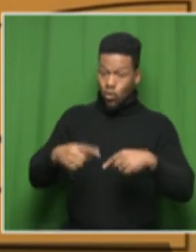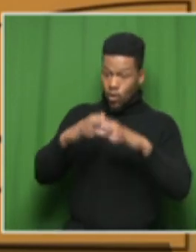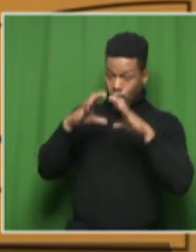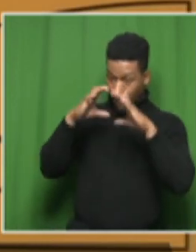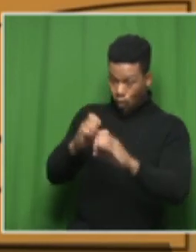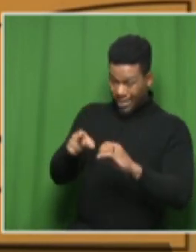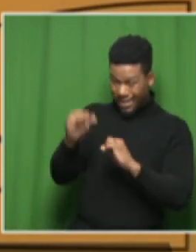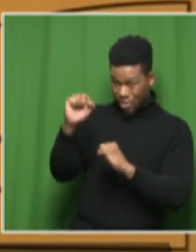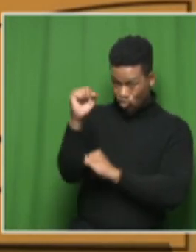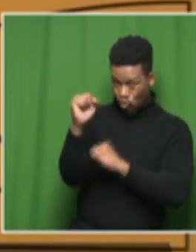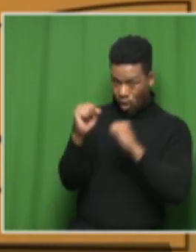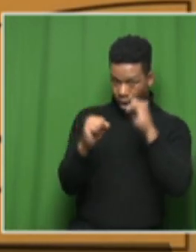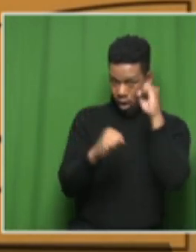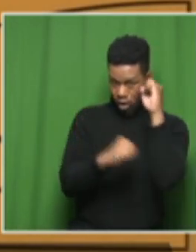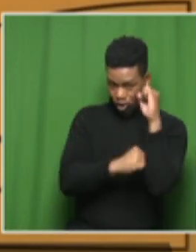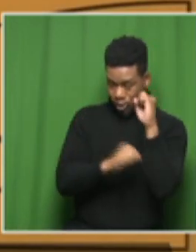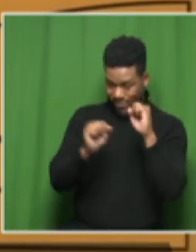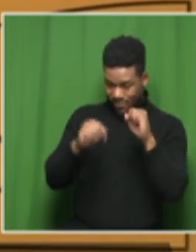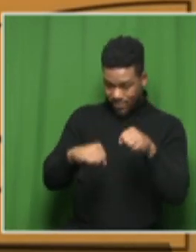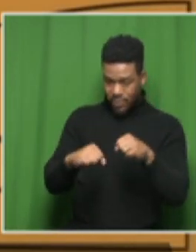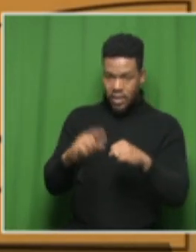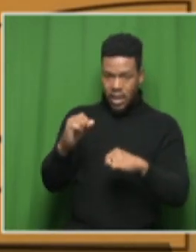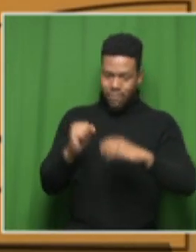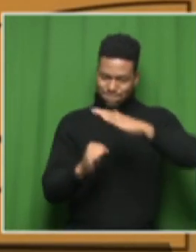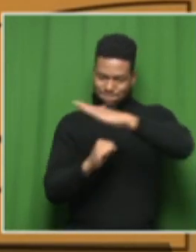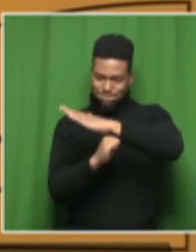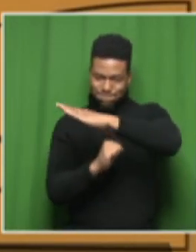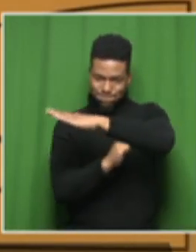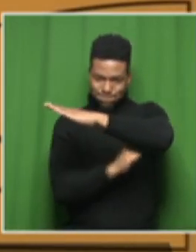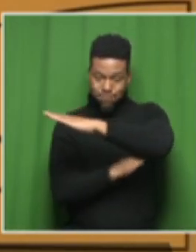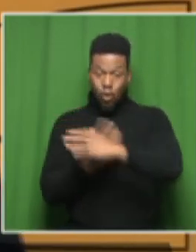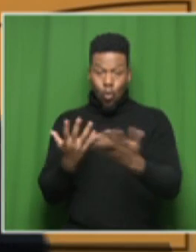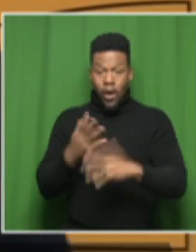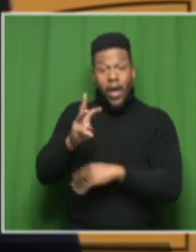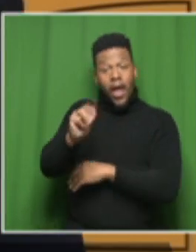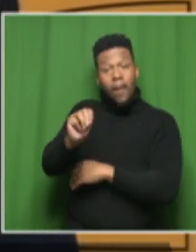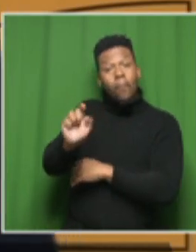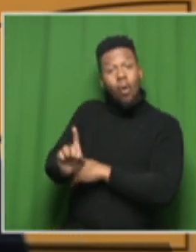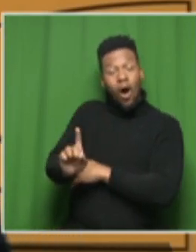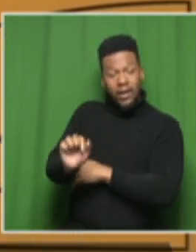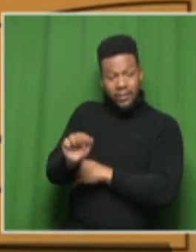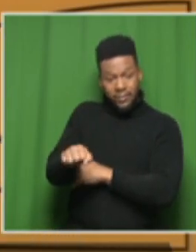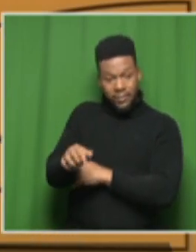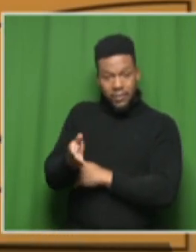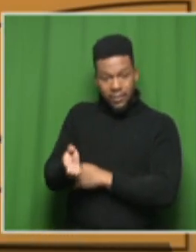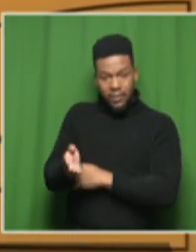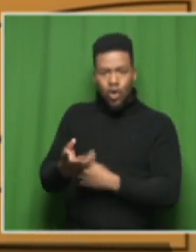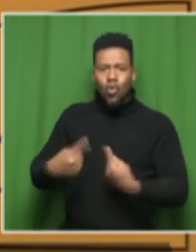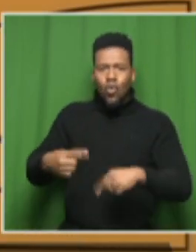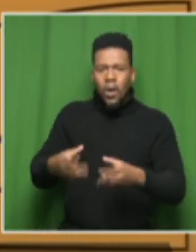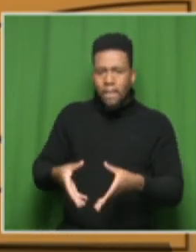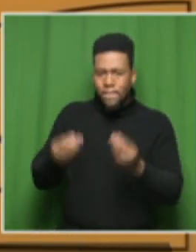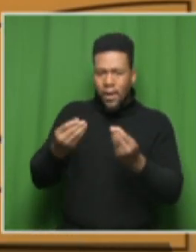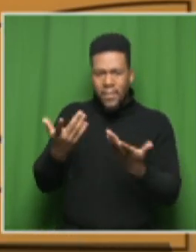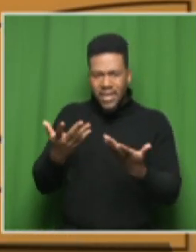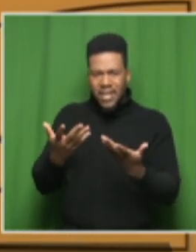of the structure on M1. We also found